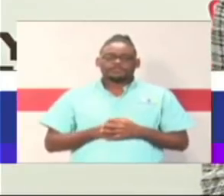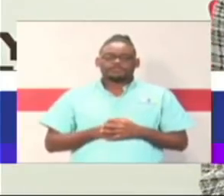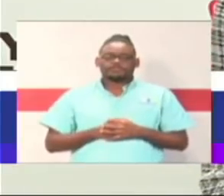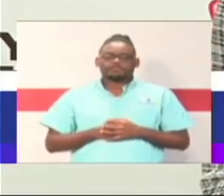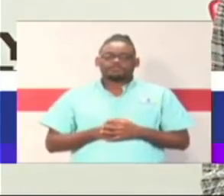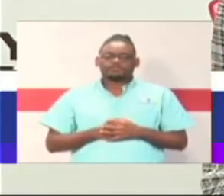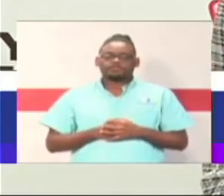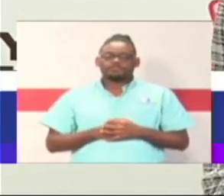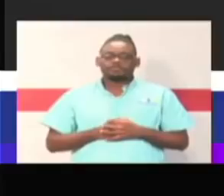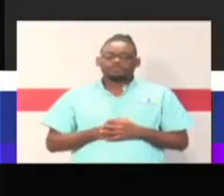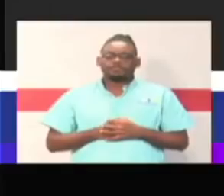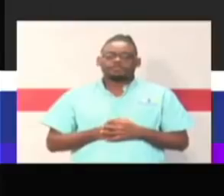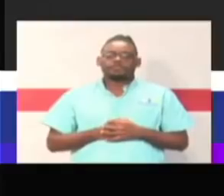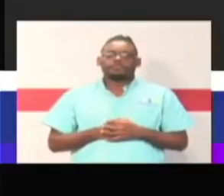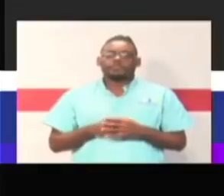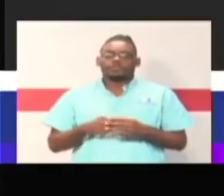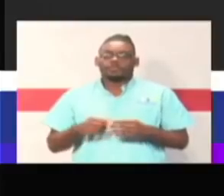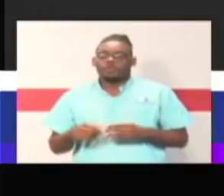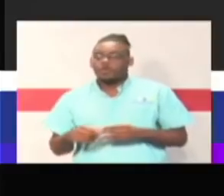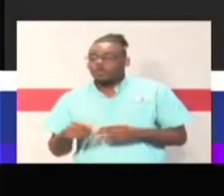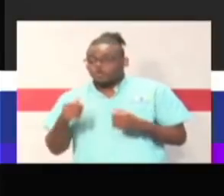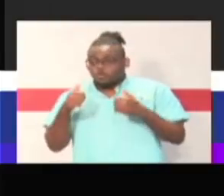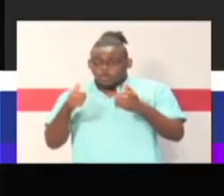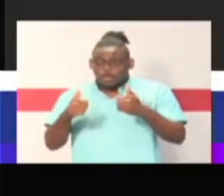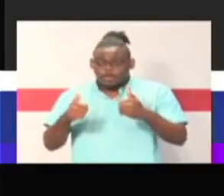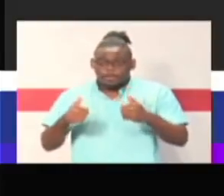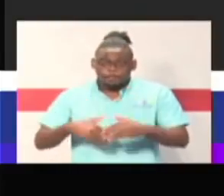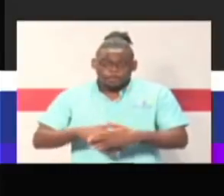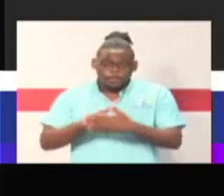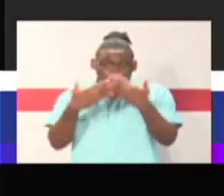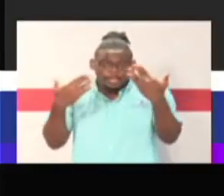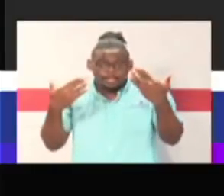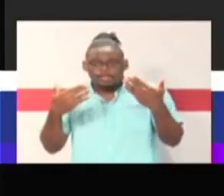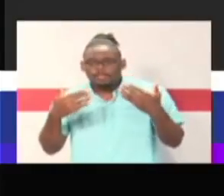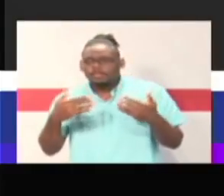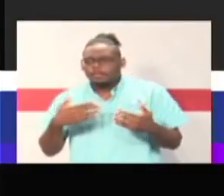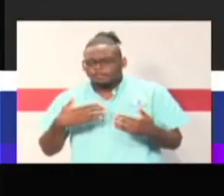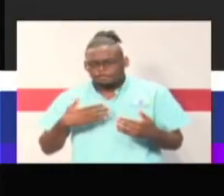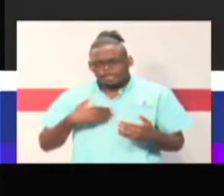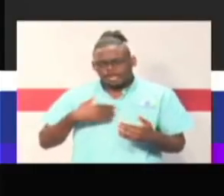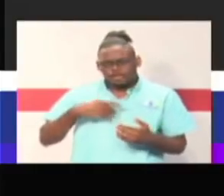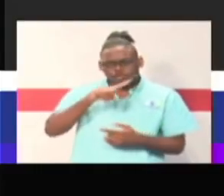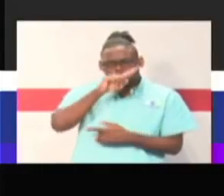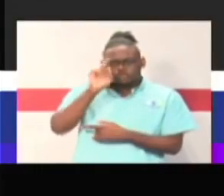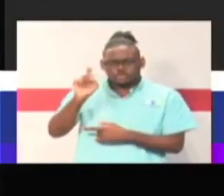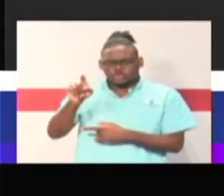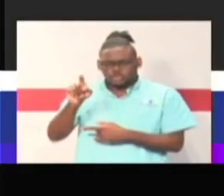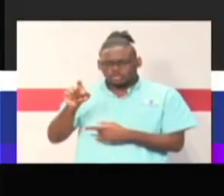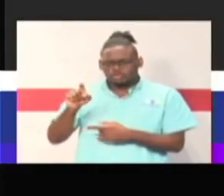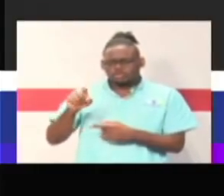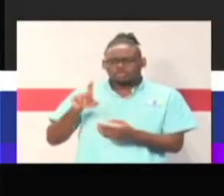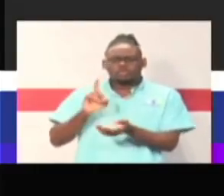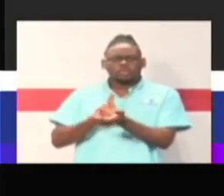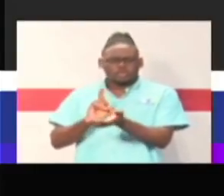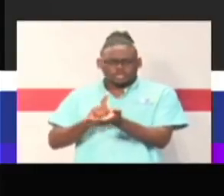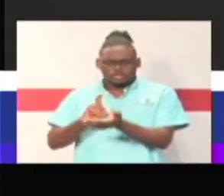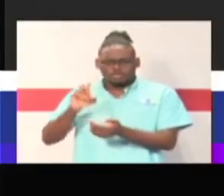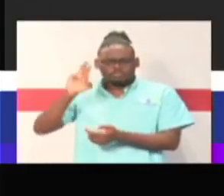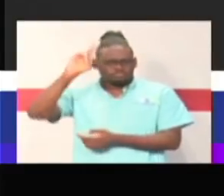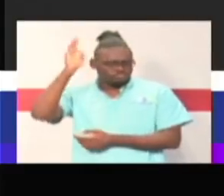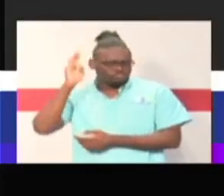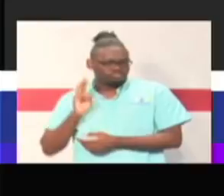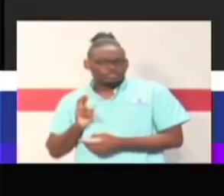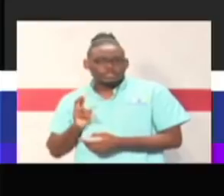Good morning, Clint Chantak of Newsday. My questions are to Dr. Richards. First of all, have we expanded